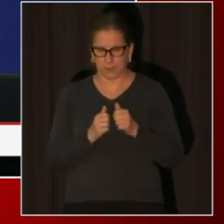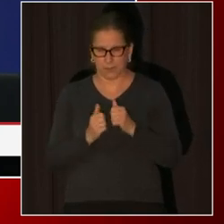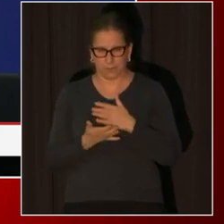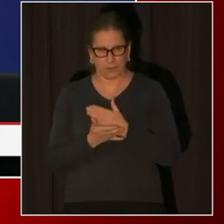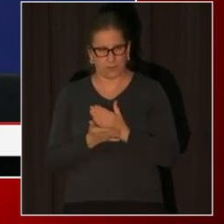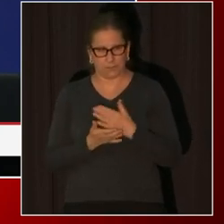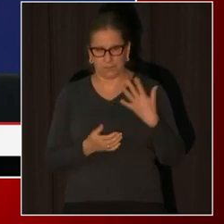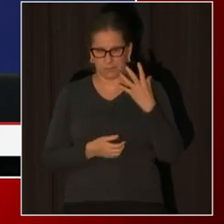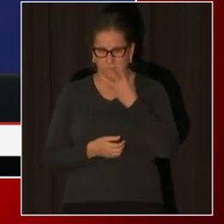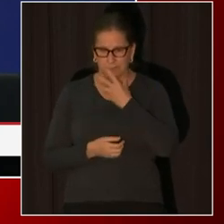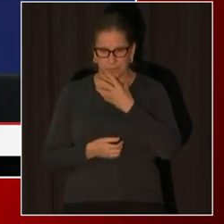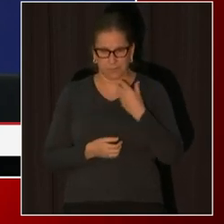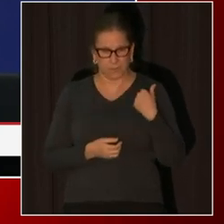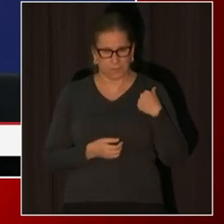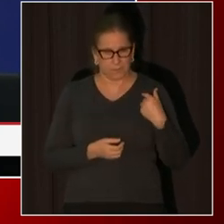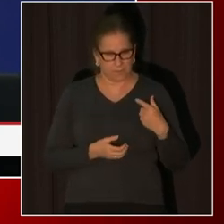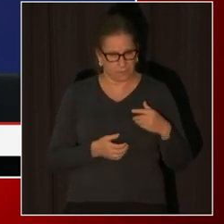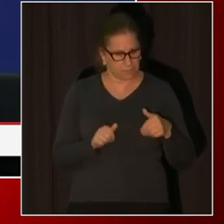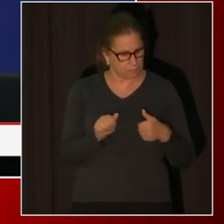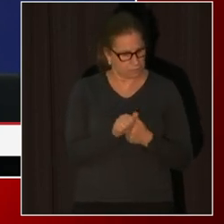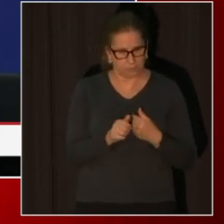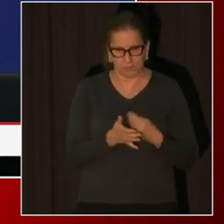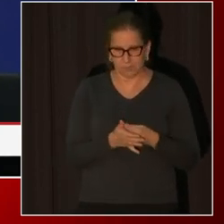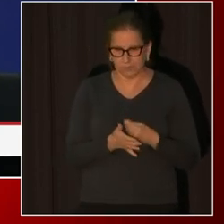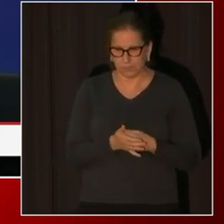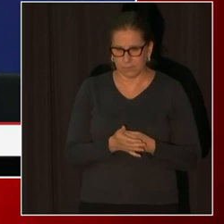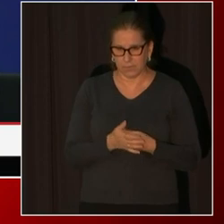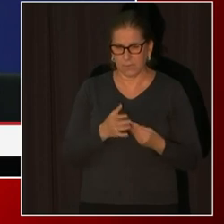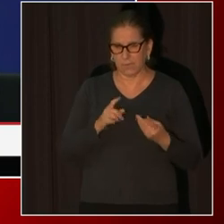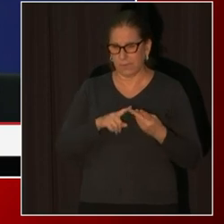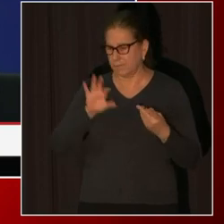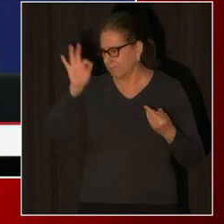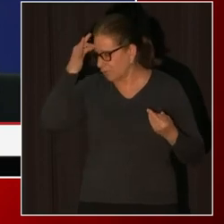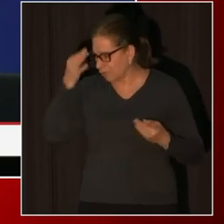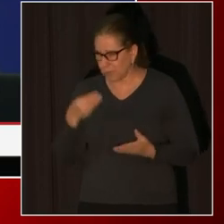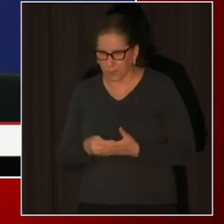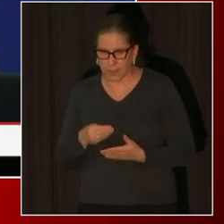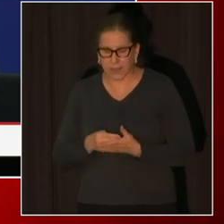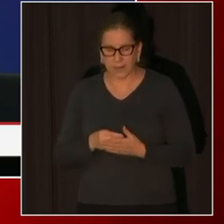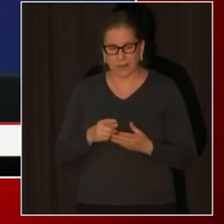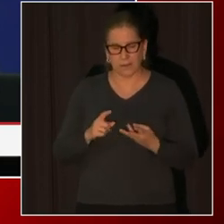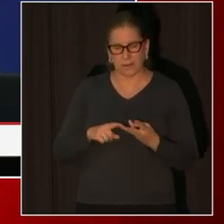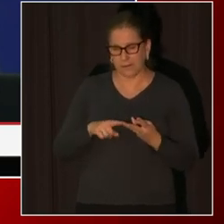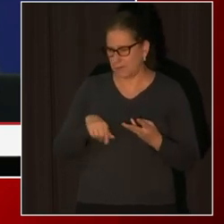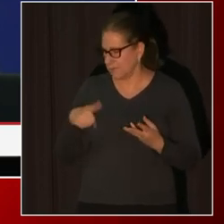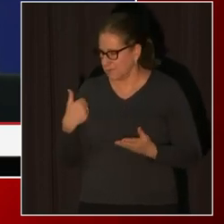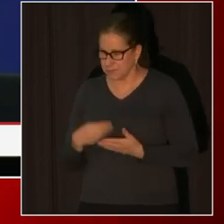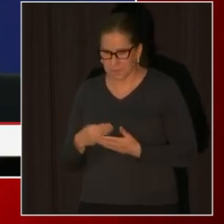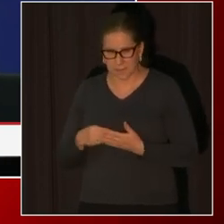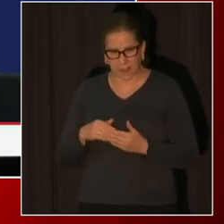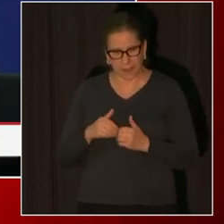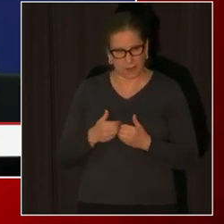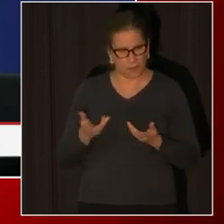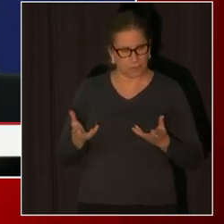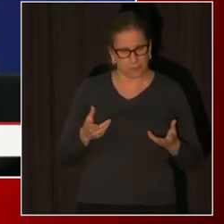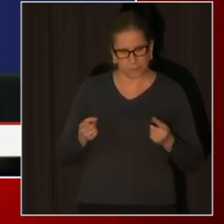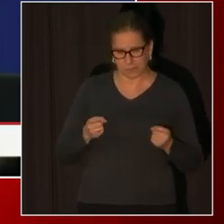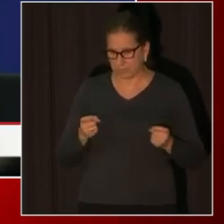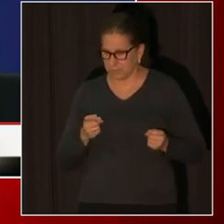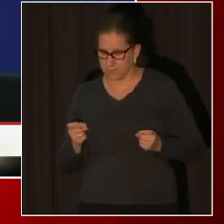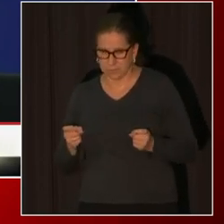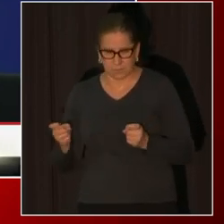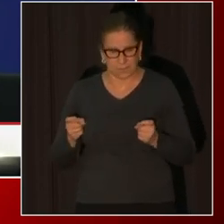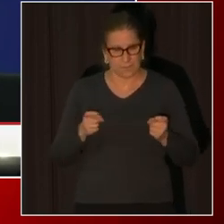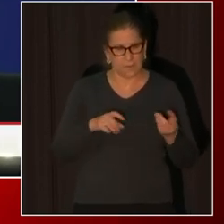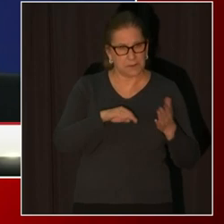where appropriate, how we used, you know, the things like foregoing pay increases for a period of time, how we looked